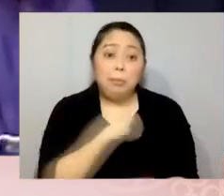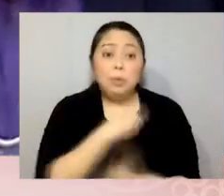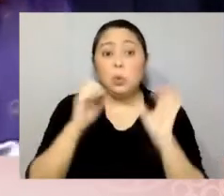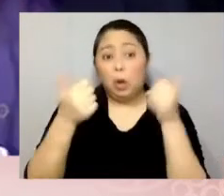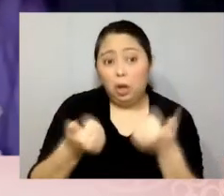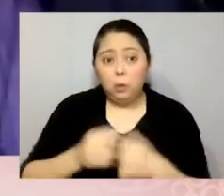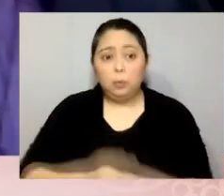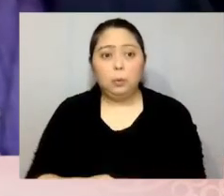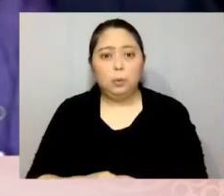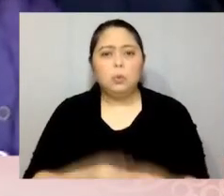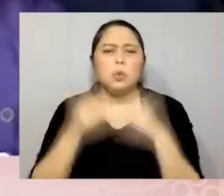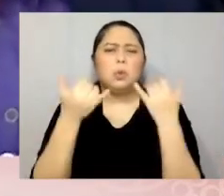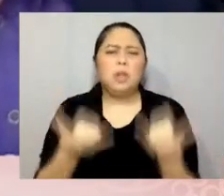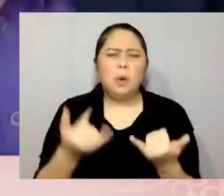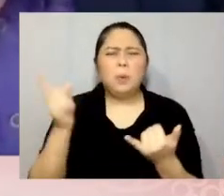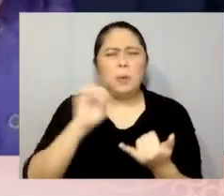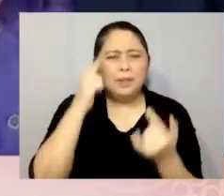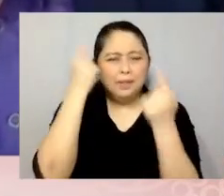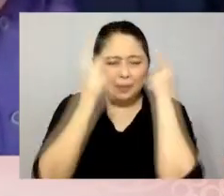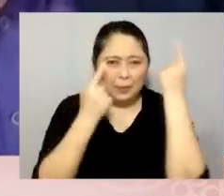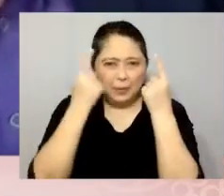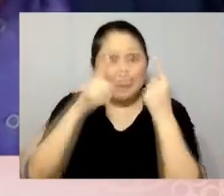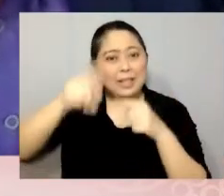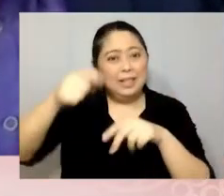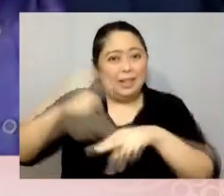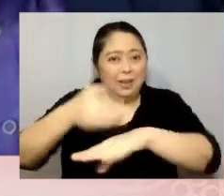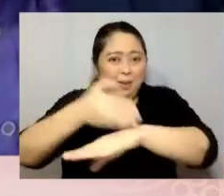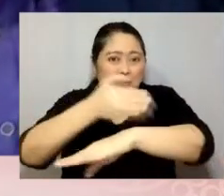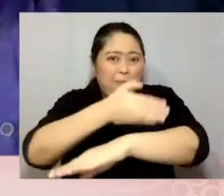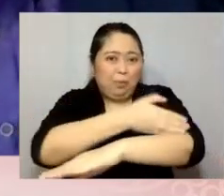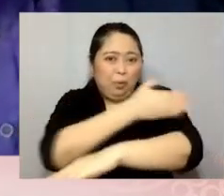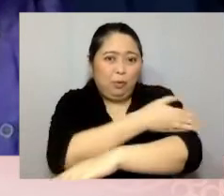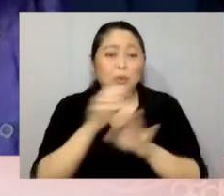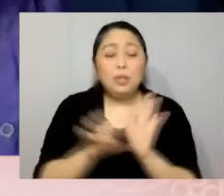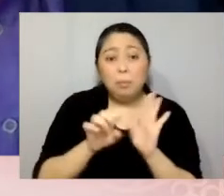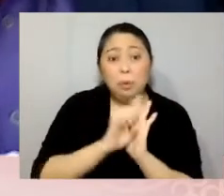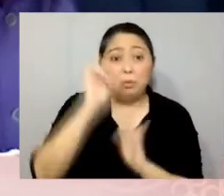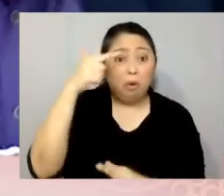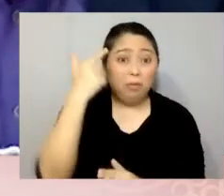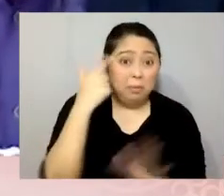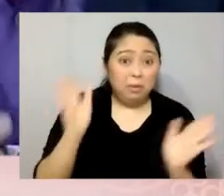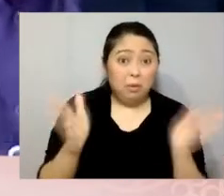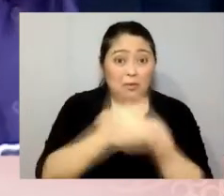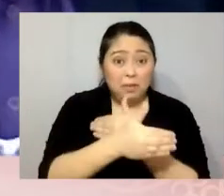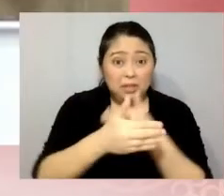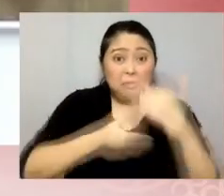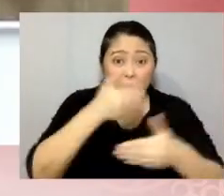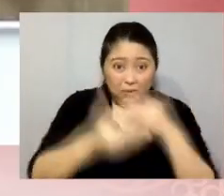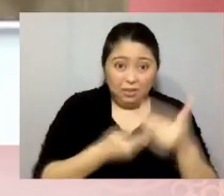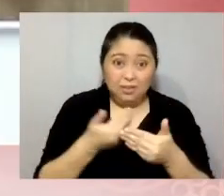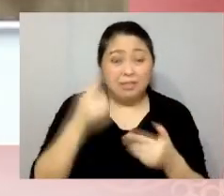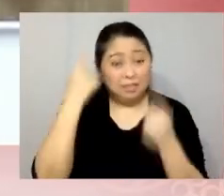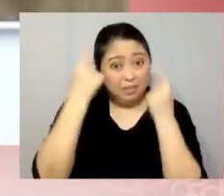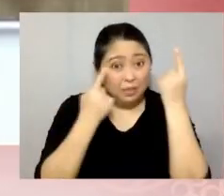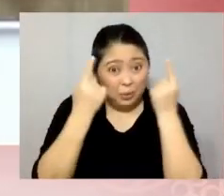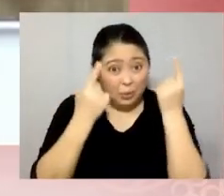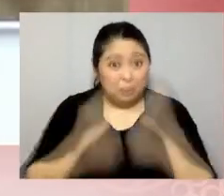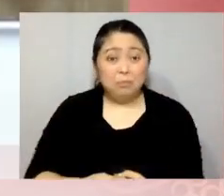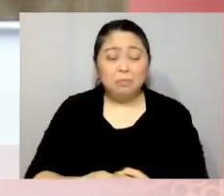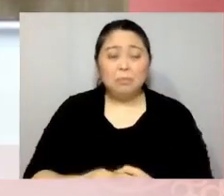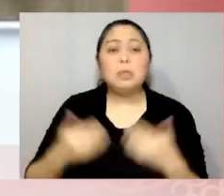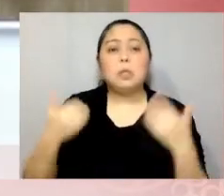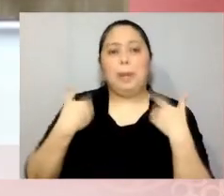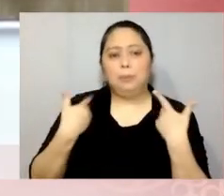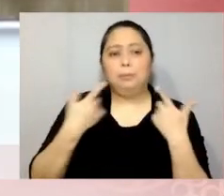Is bureaucracy still an issue considering that this is landmark legislation? Madam Karen,